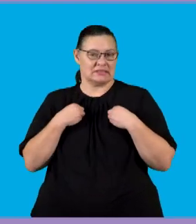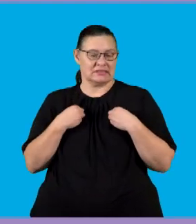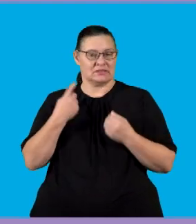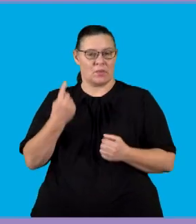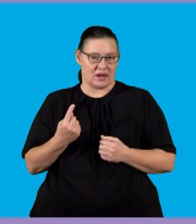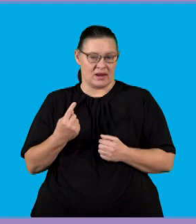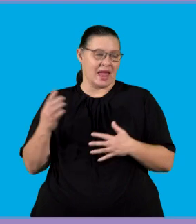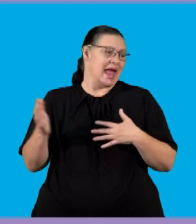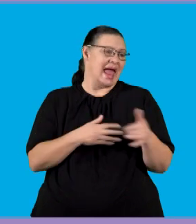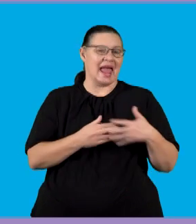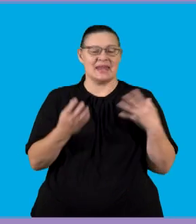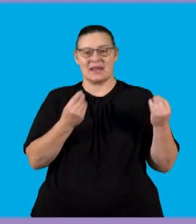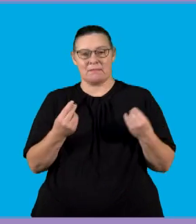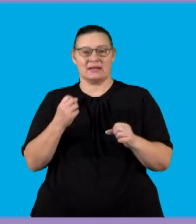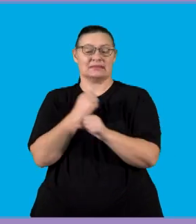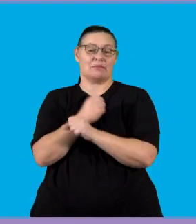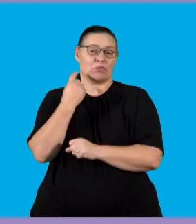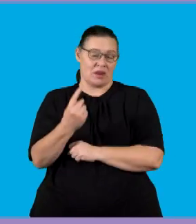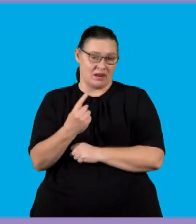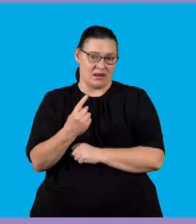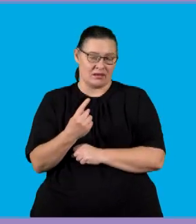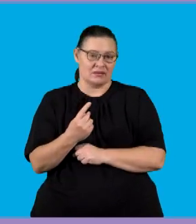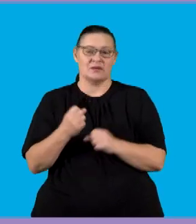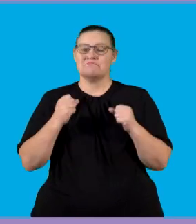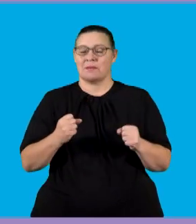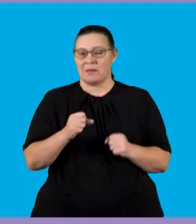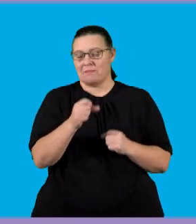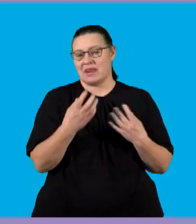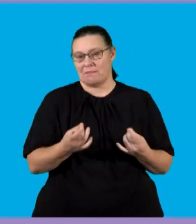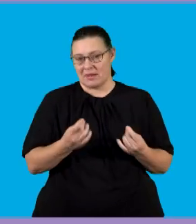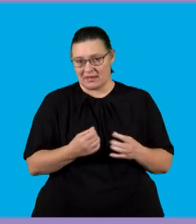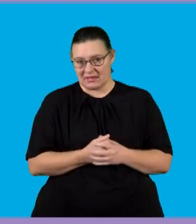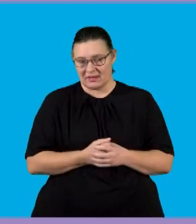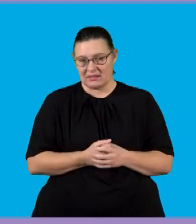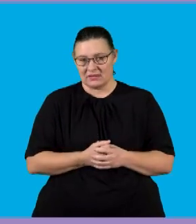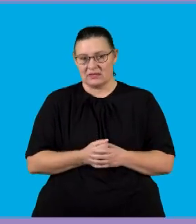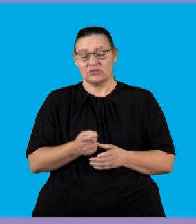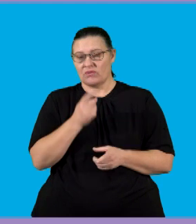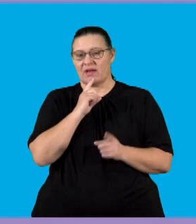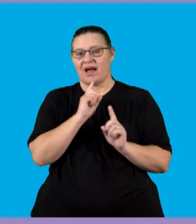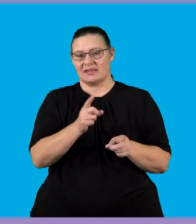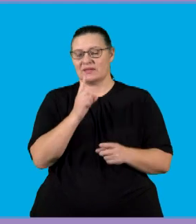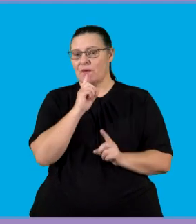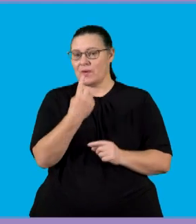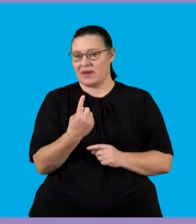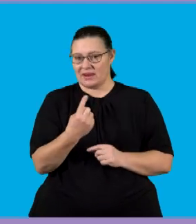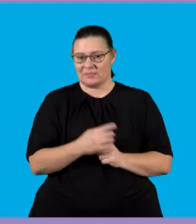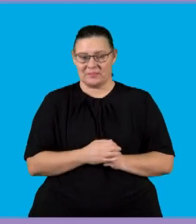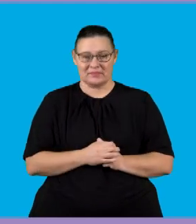1. Any number multiplied by 1 remains that number, and in this case, the answer is